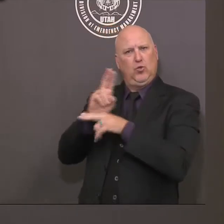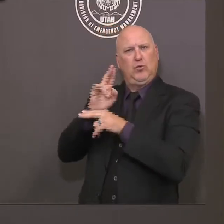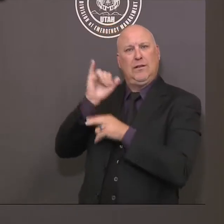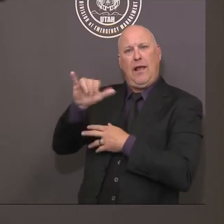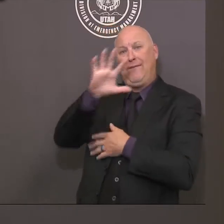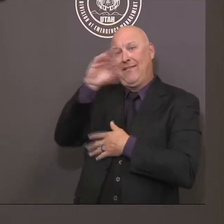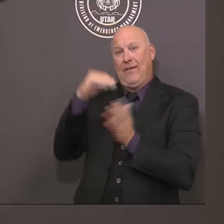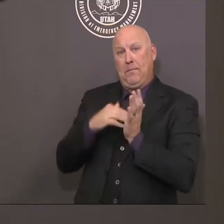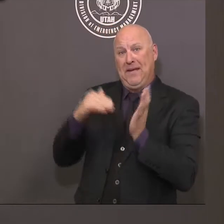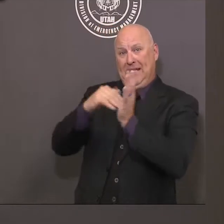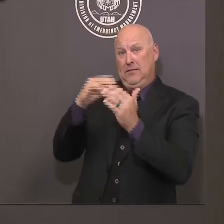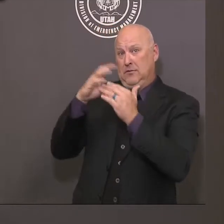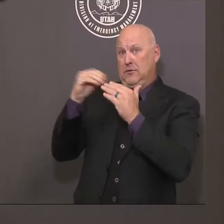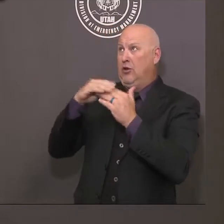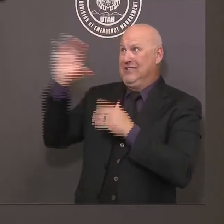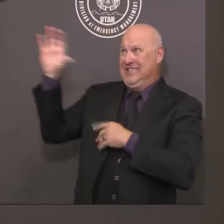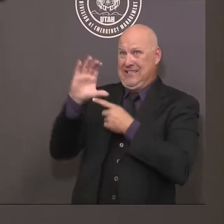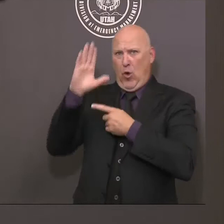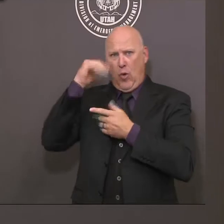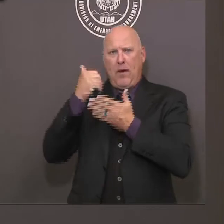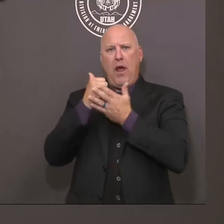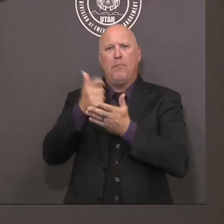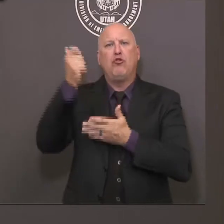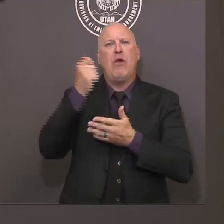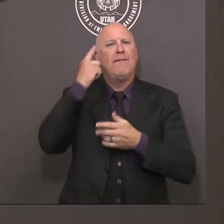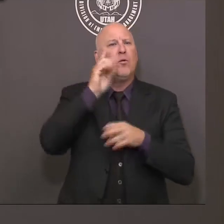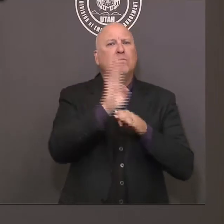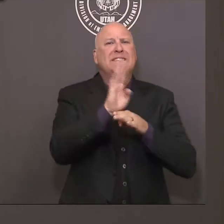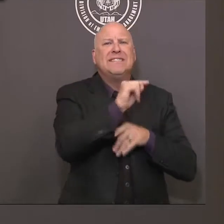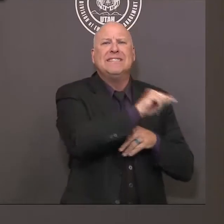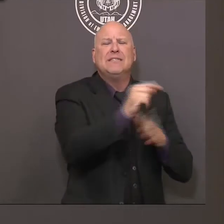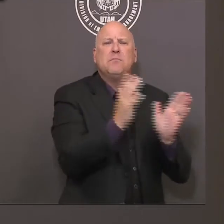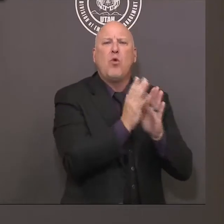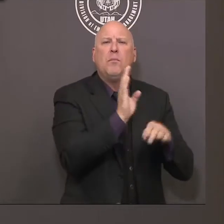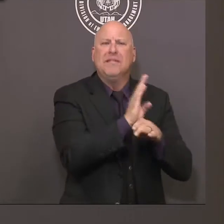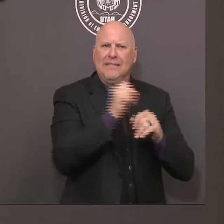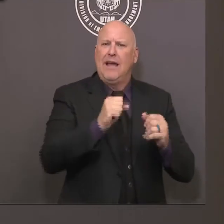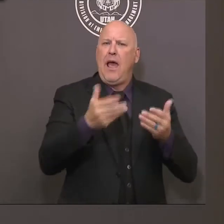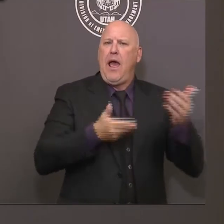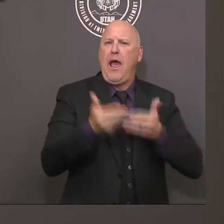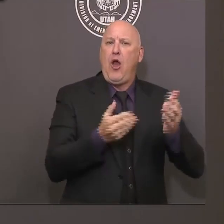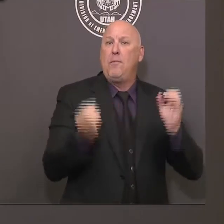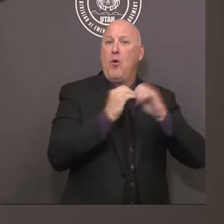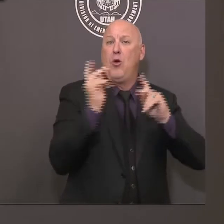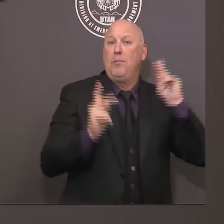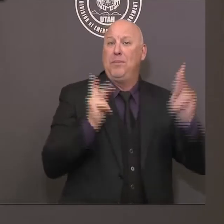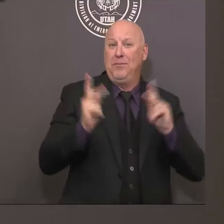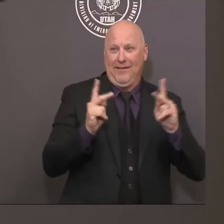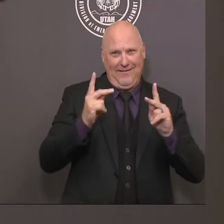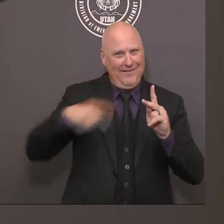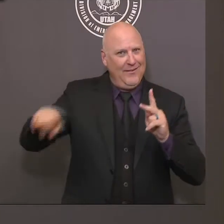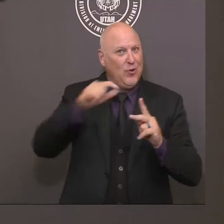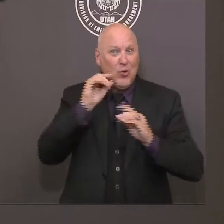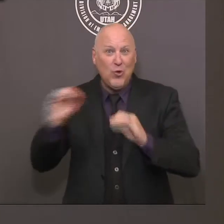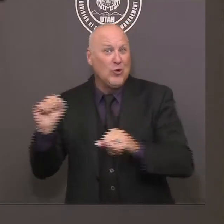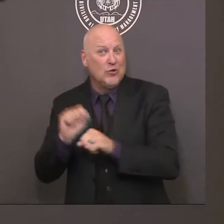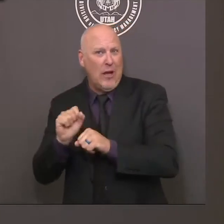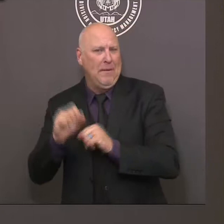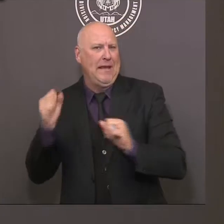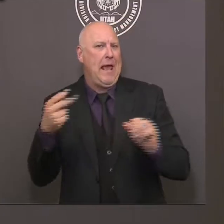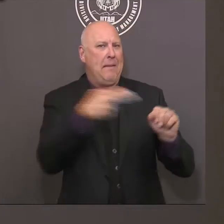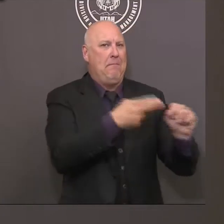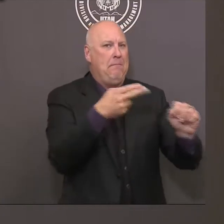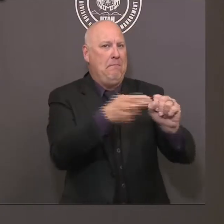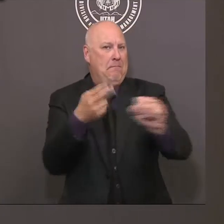impacted industries to recover more quickly. We will make this a time to help Utahns shop, create,